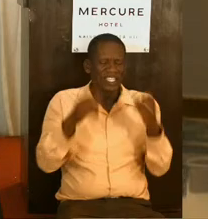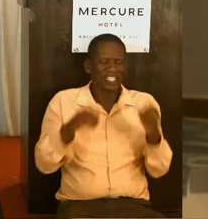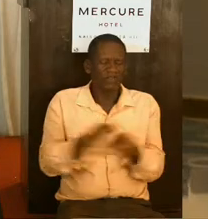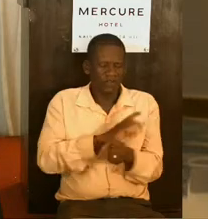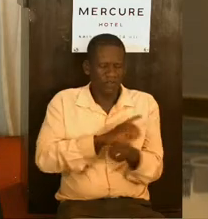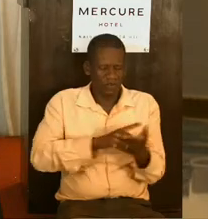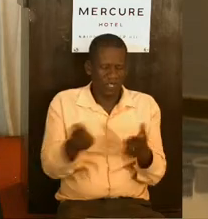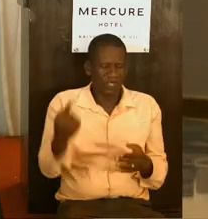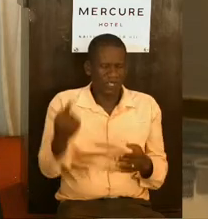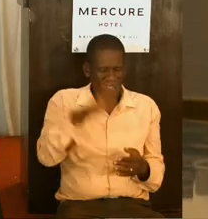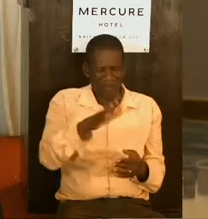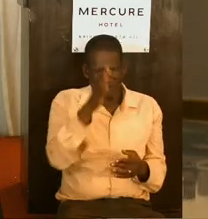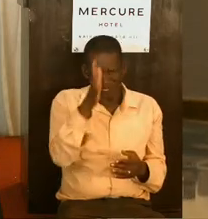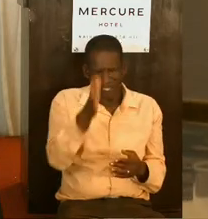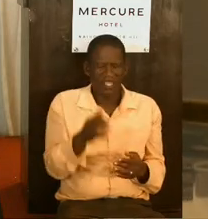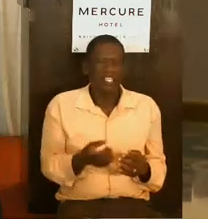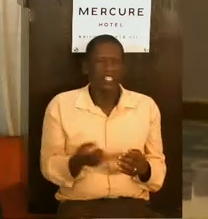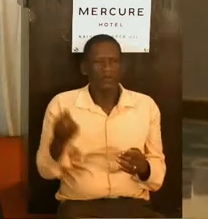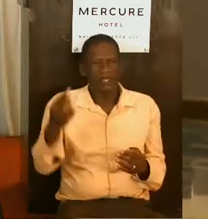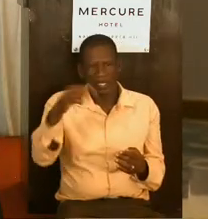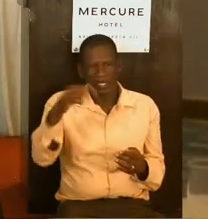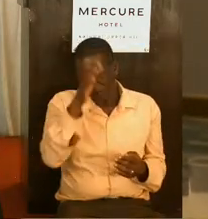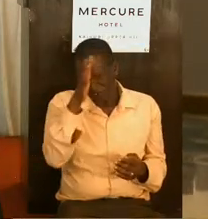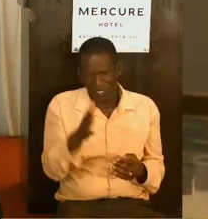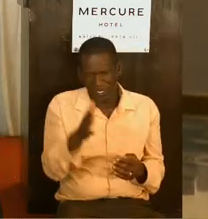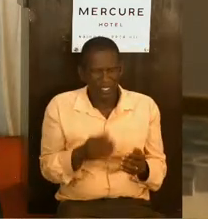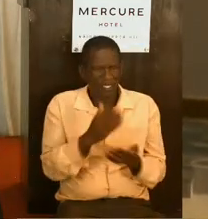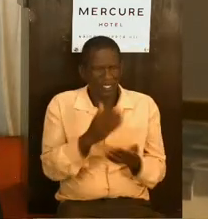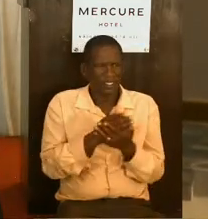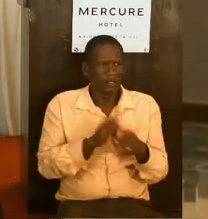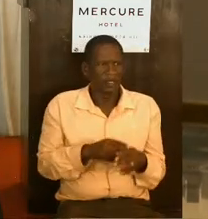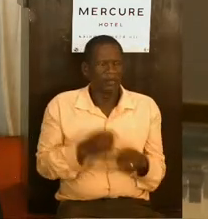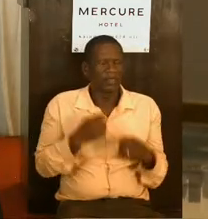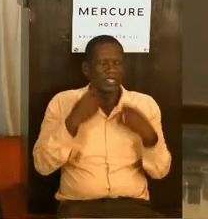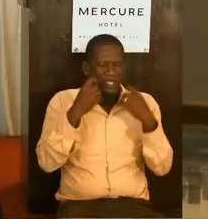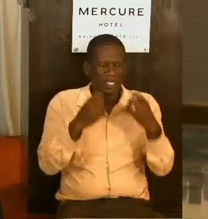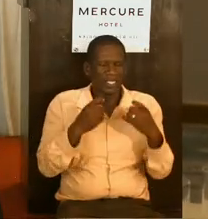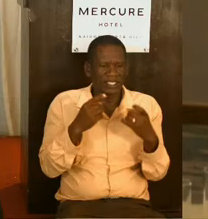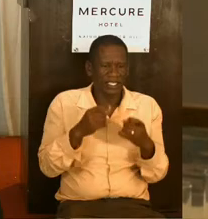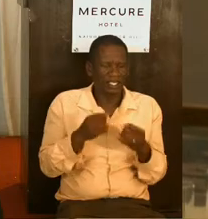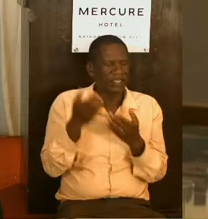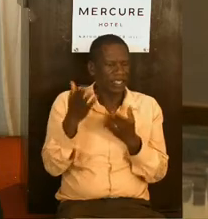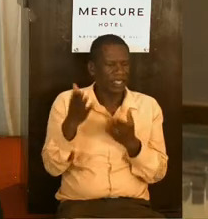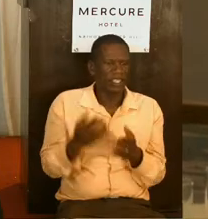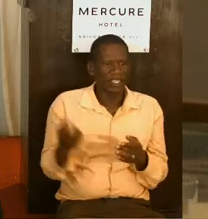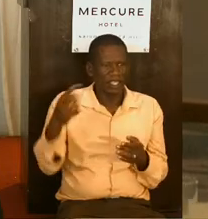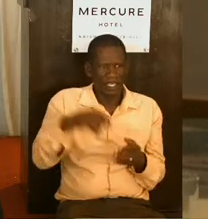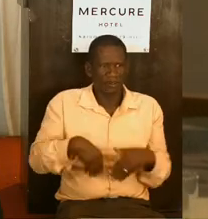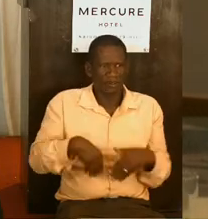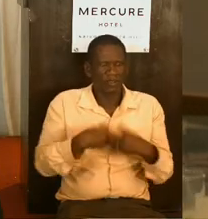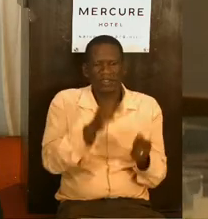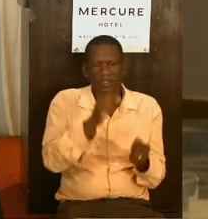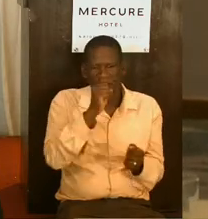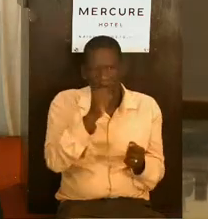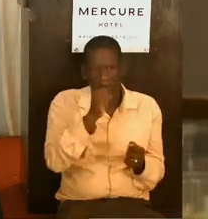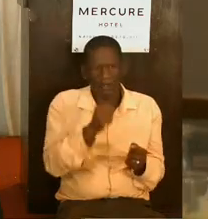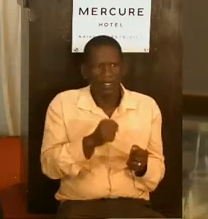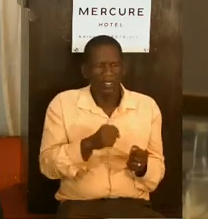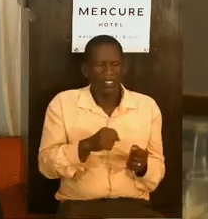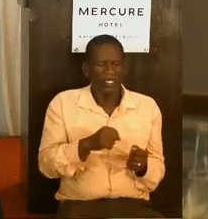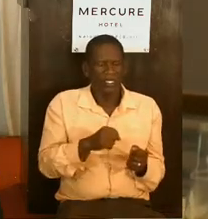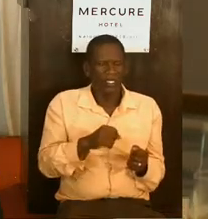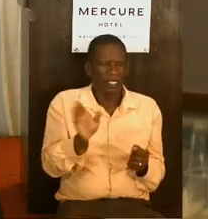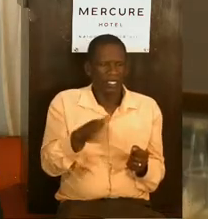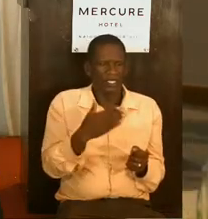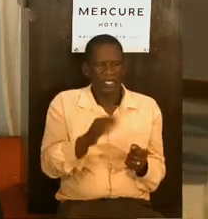week but they still they'll still come on Sunday and sometimes they even seen on the palpit they come you give them the palpit they sin